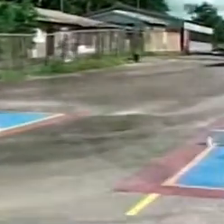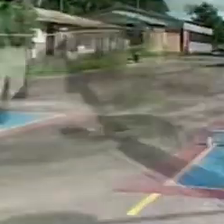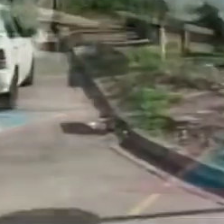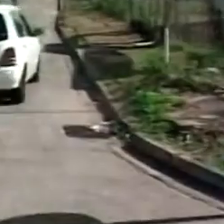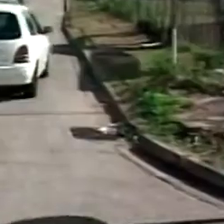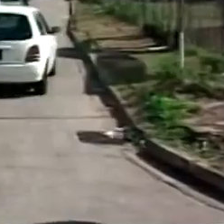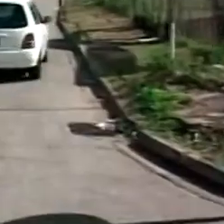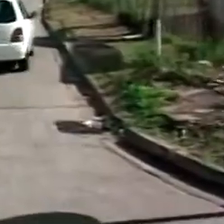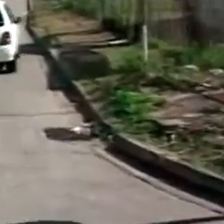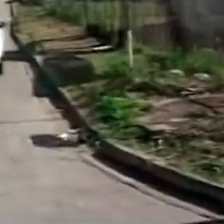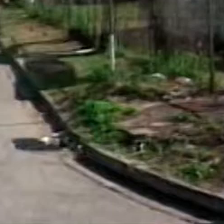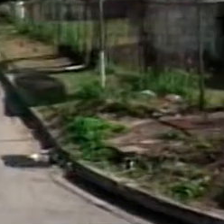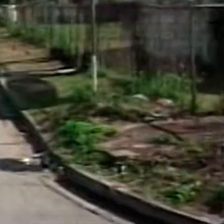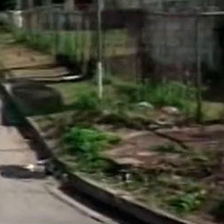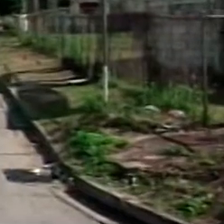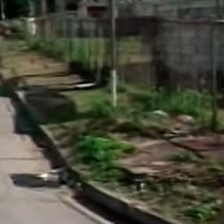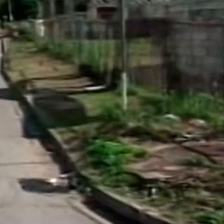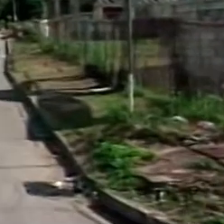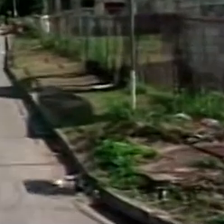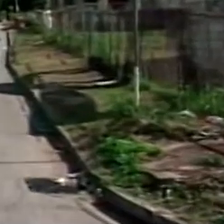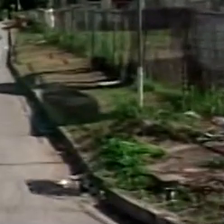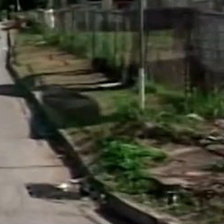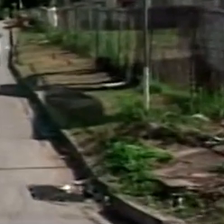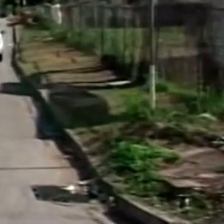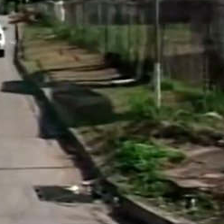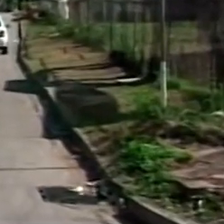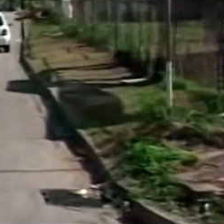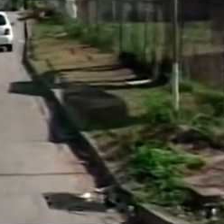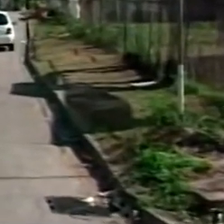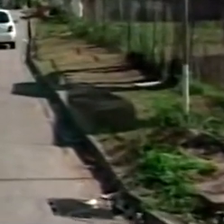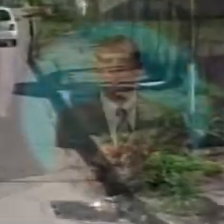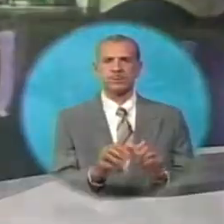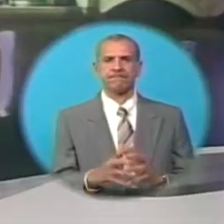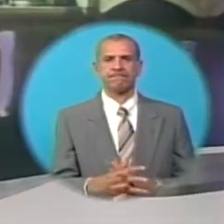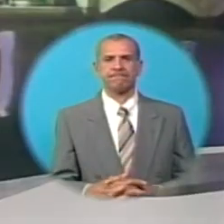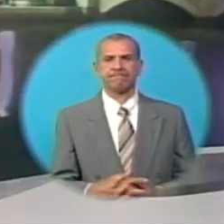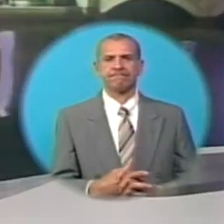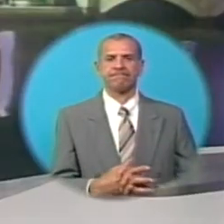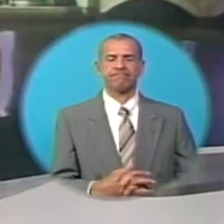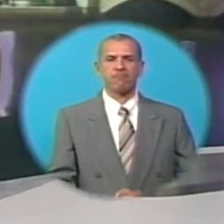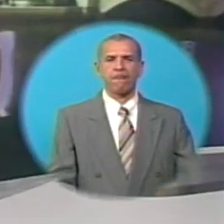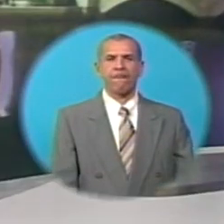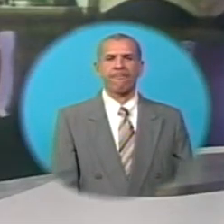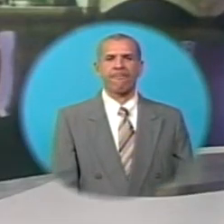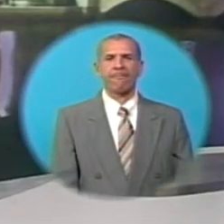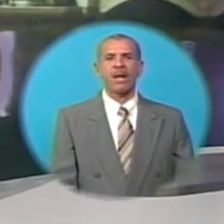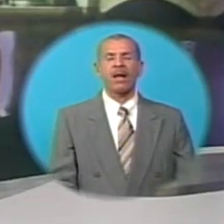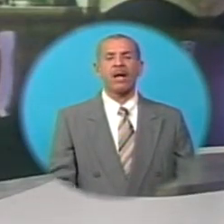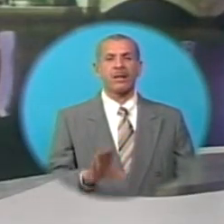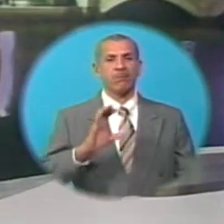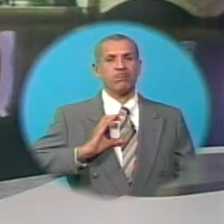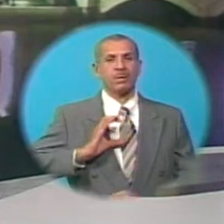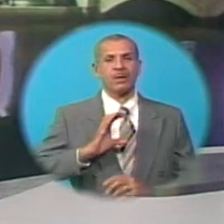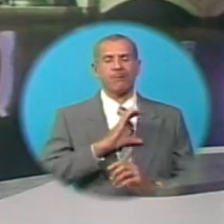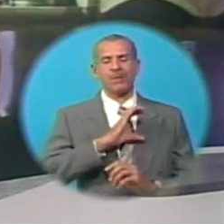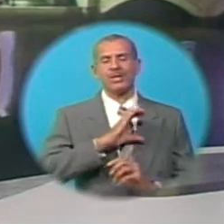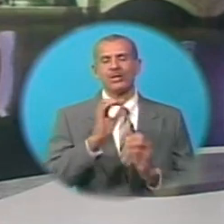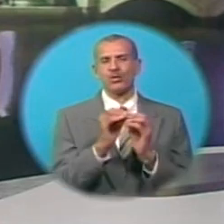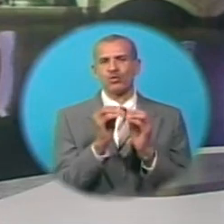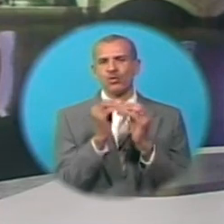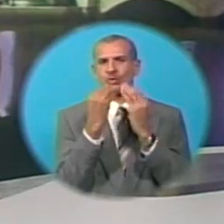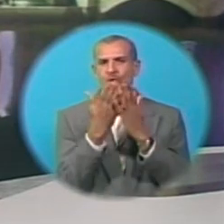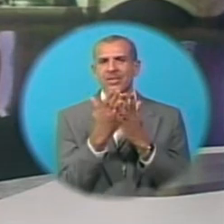tight-lipped about the details, police say their investigations are continuing. Well, still in police-related news, a